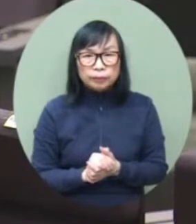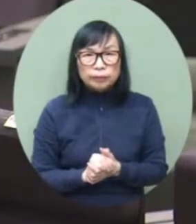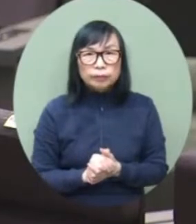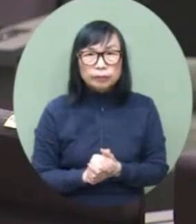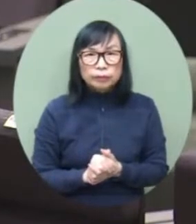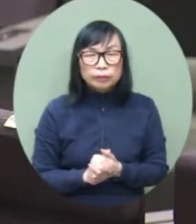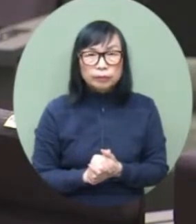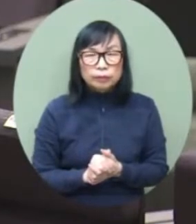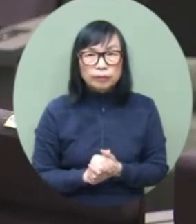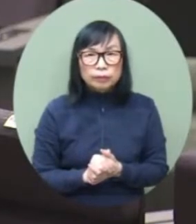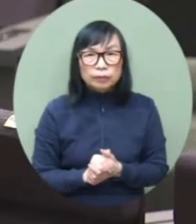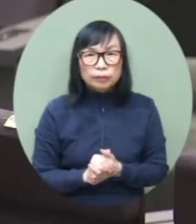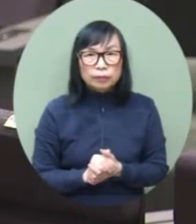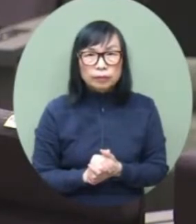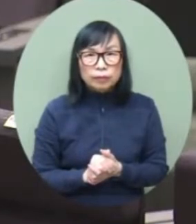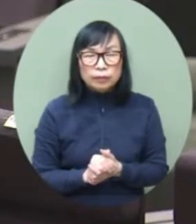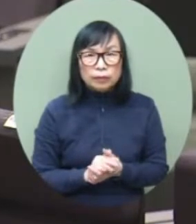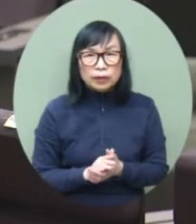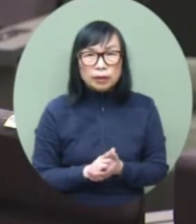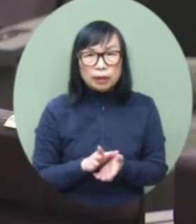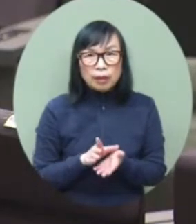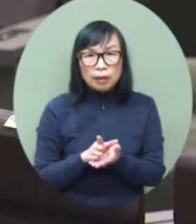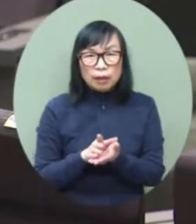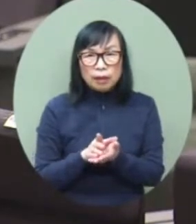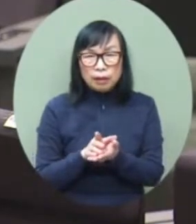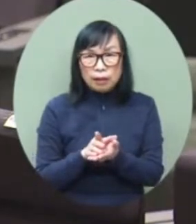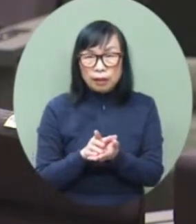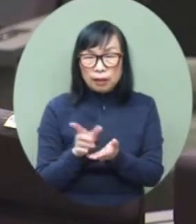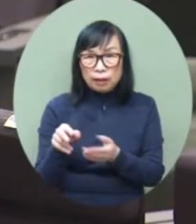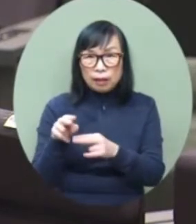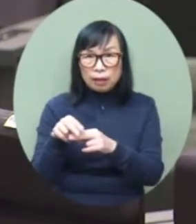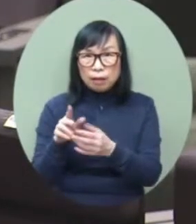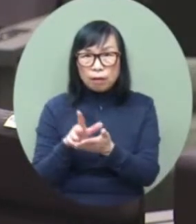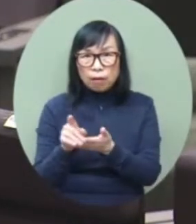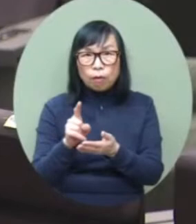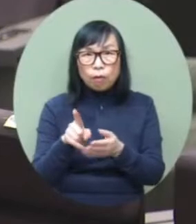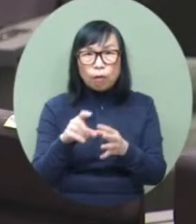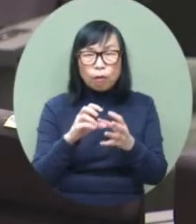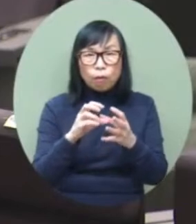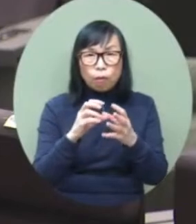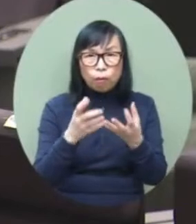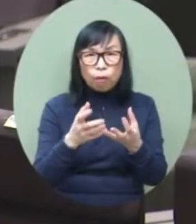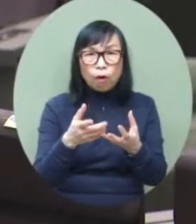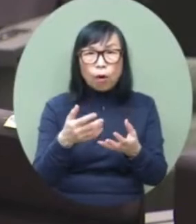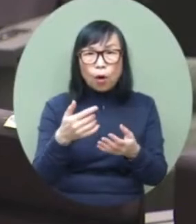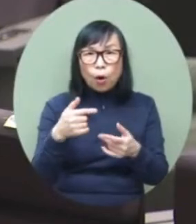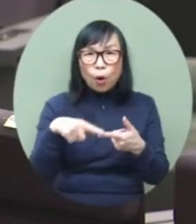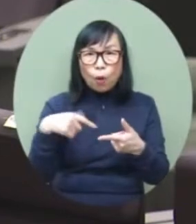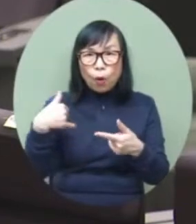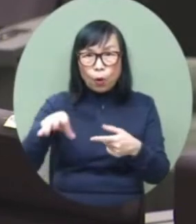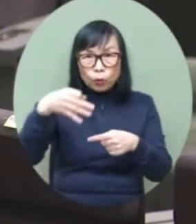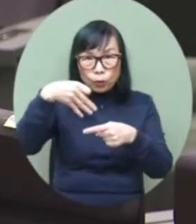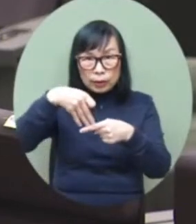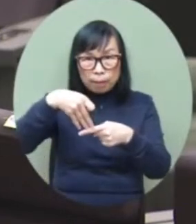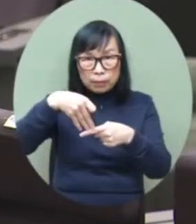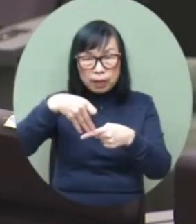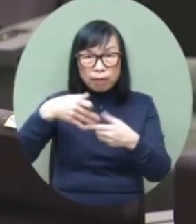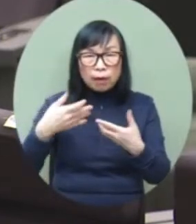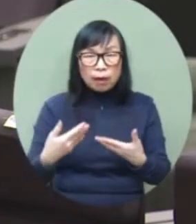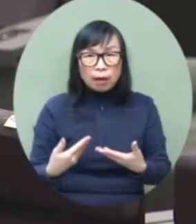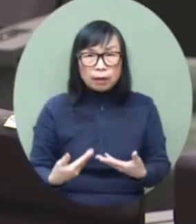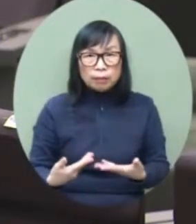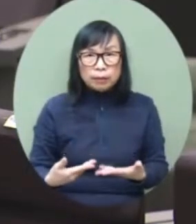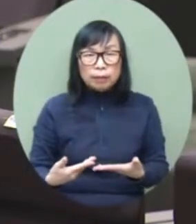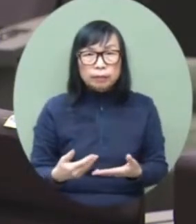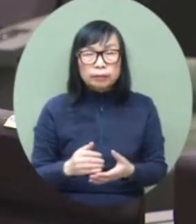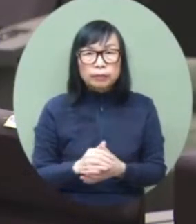and Prevention, Wang Heshen, was reported to have arrived in Shenzhen today, and he is helping